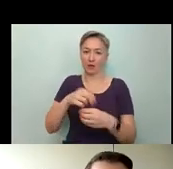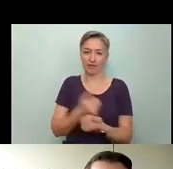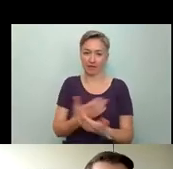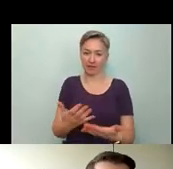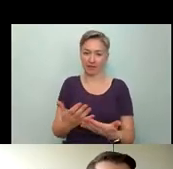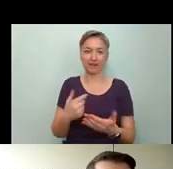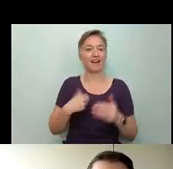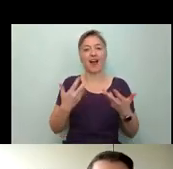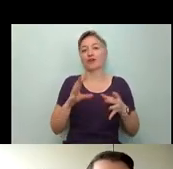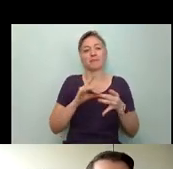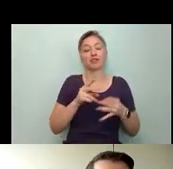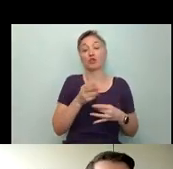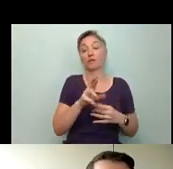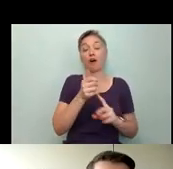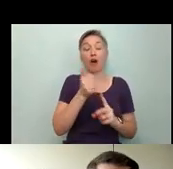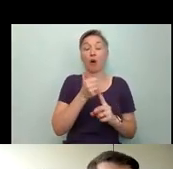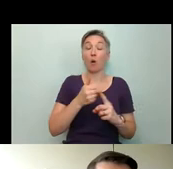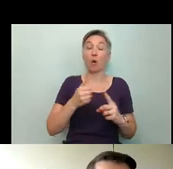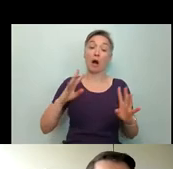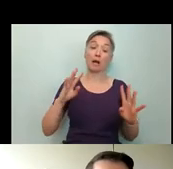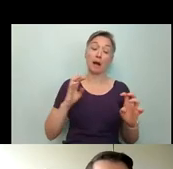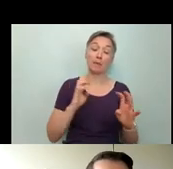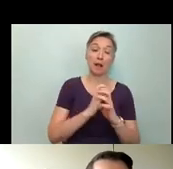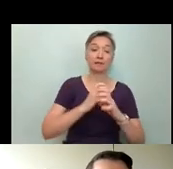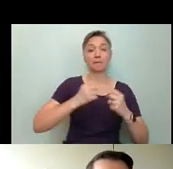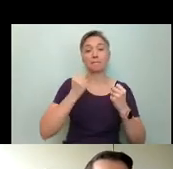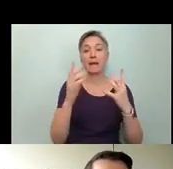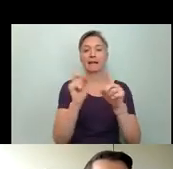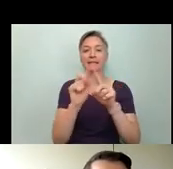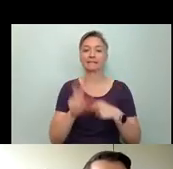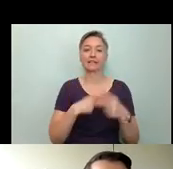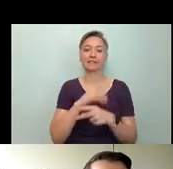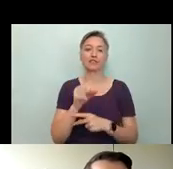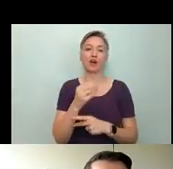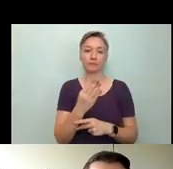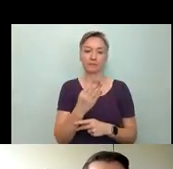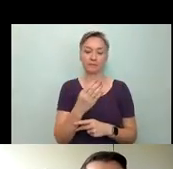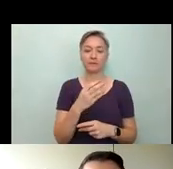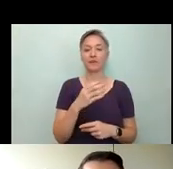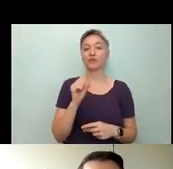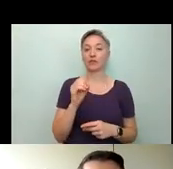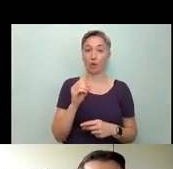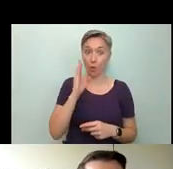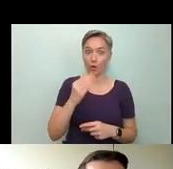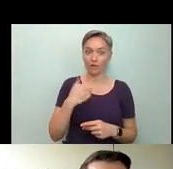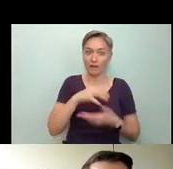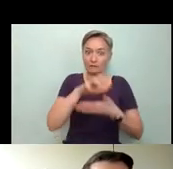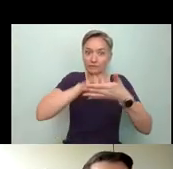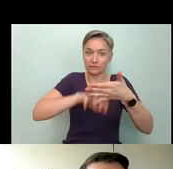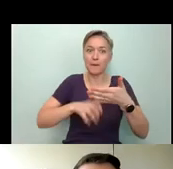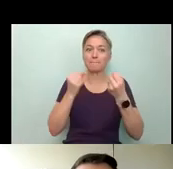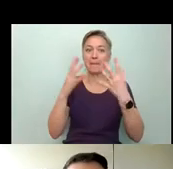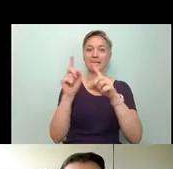before, is a very complex place, has many, many different types of jobs. So we will inevitably have many, many different types of job families